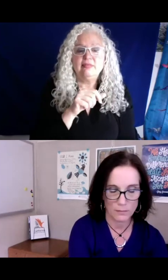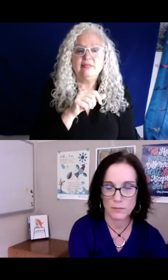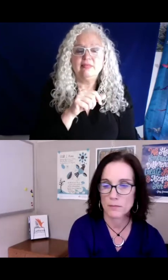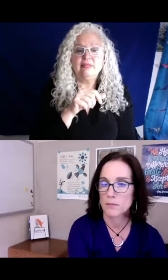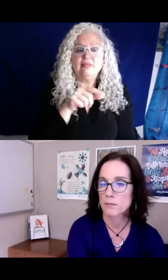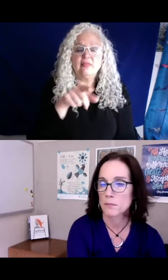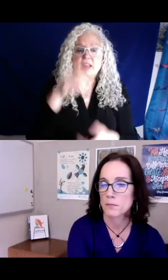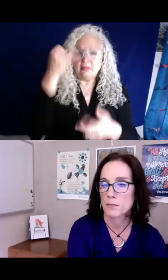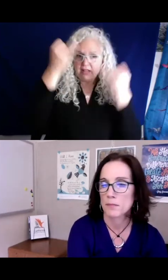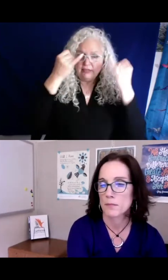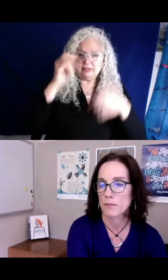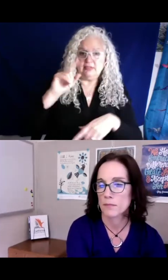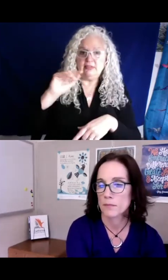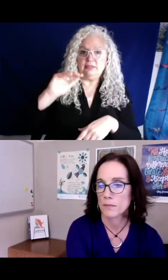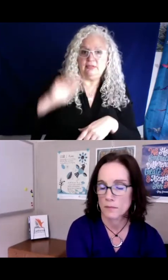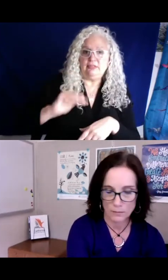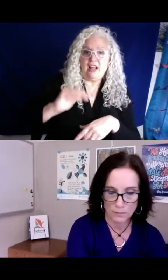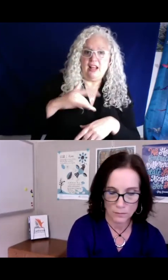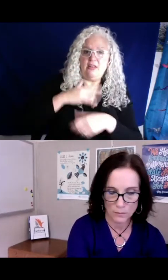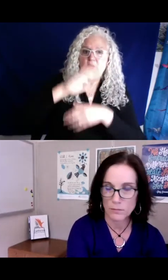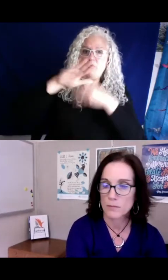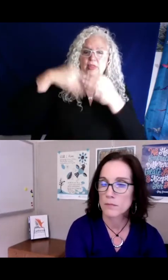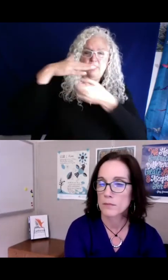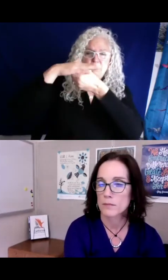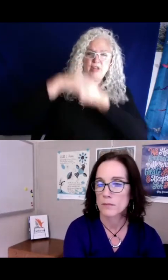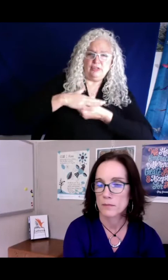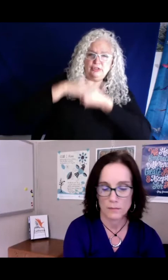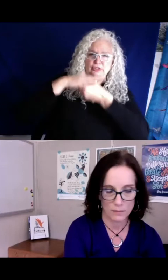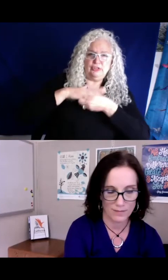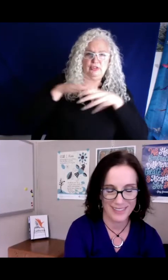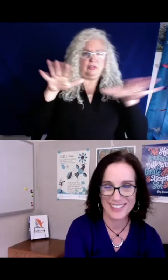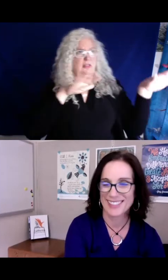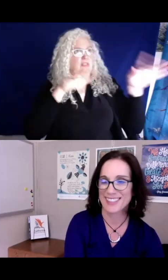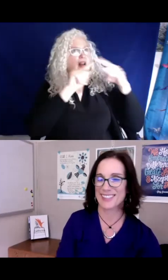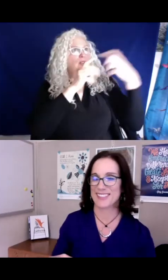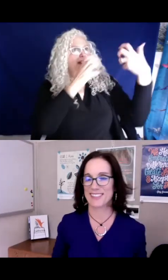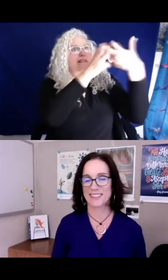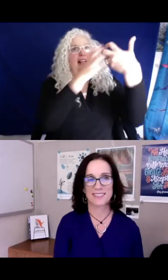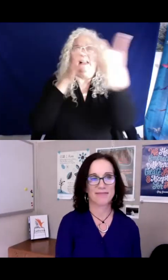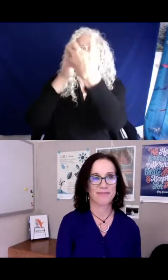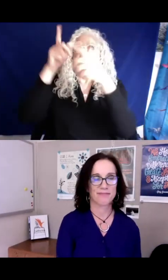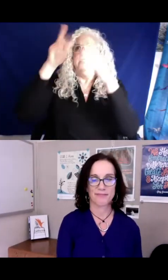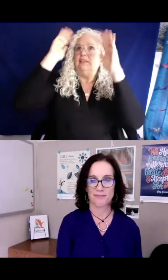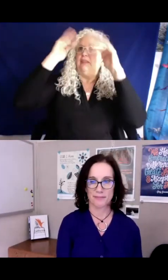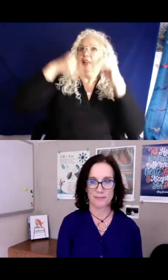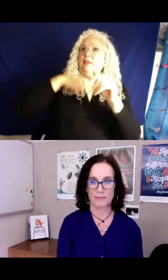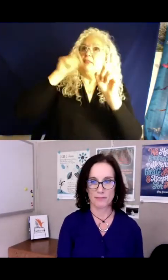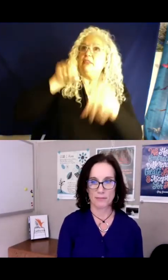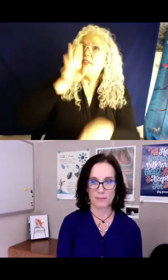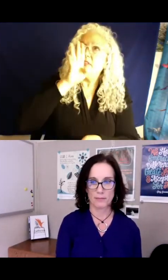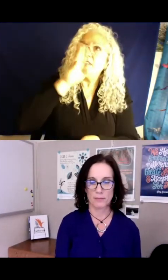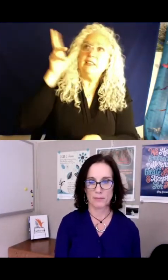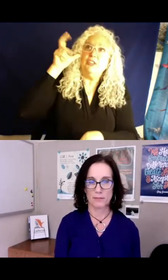with faces. If you, I'm trying to describe this painting here, and the idea is that there's oppression coming from